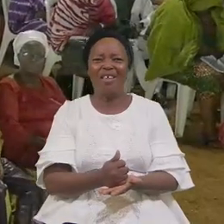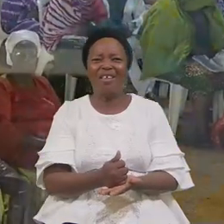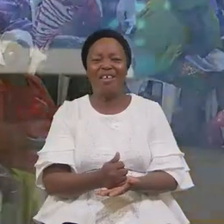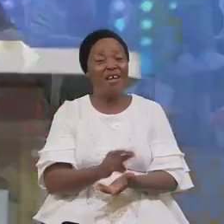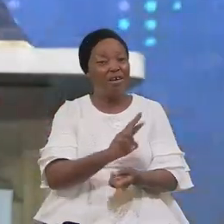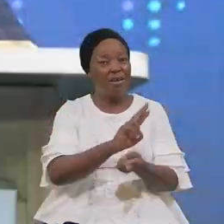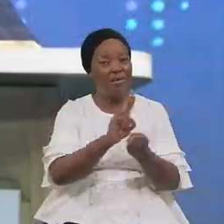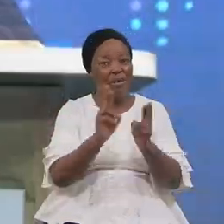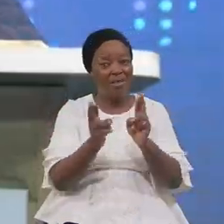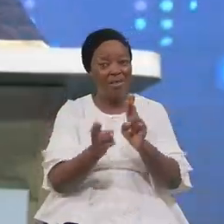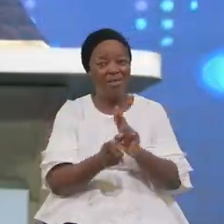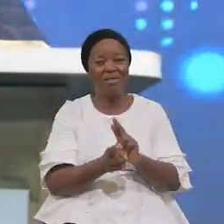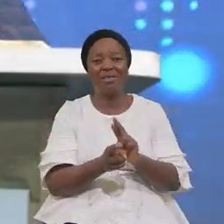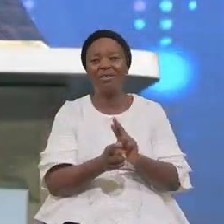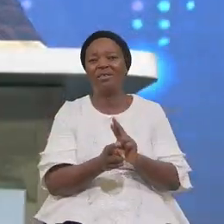Repentance,